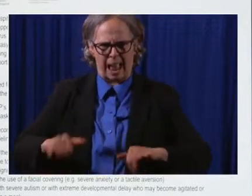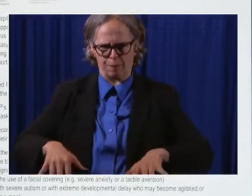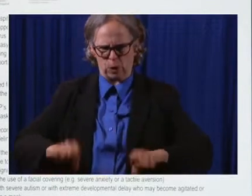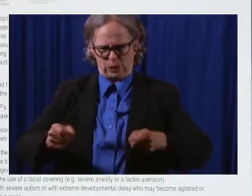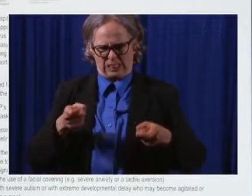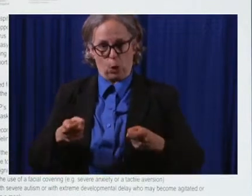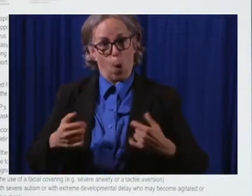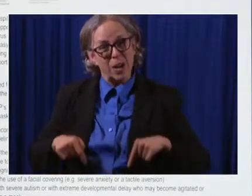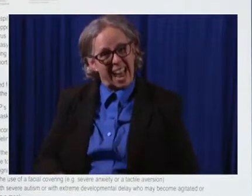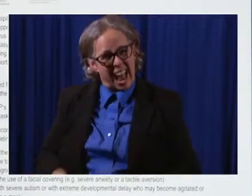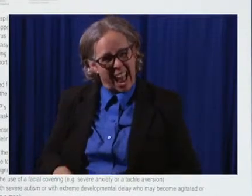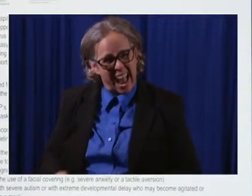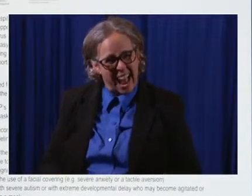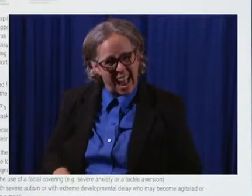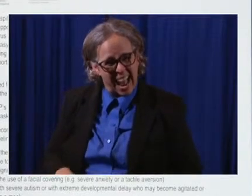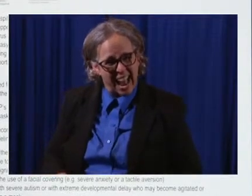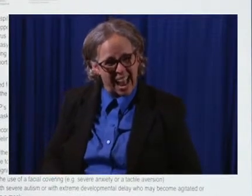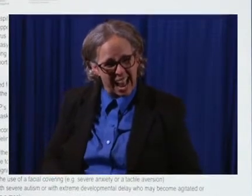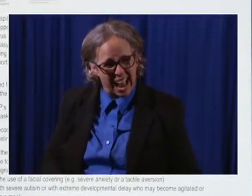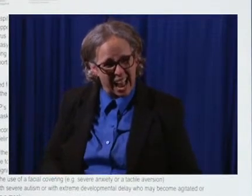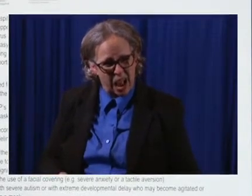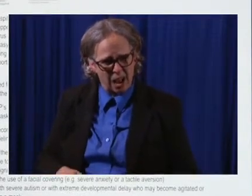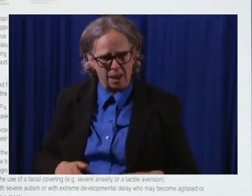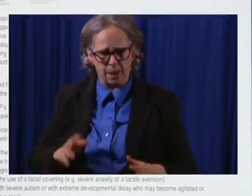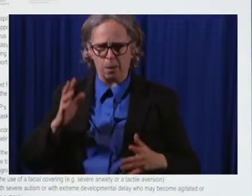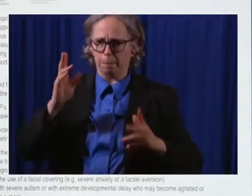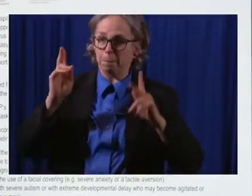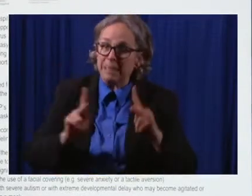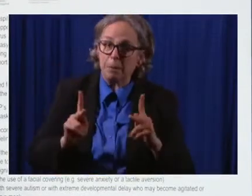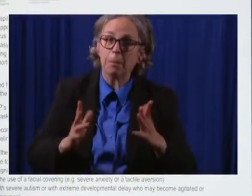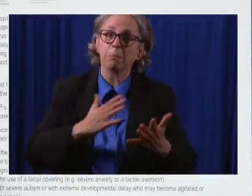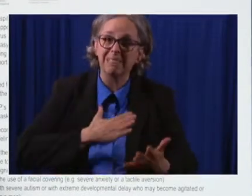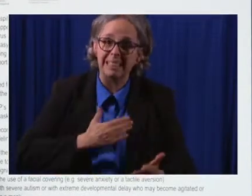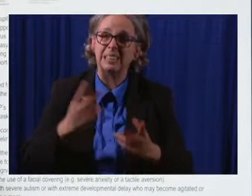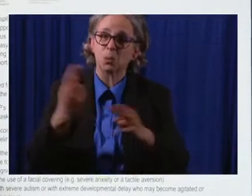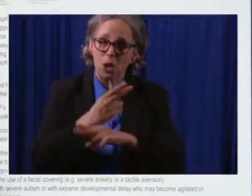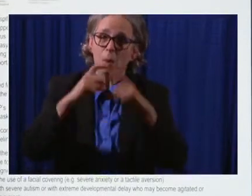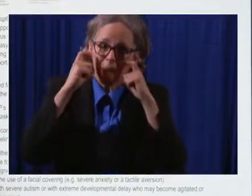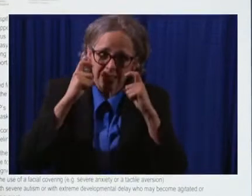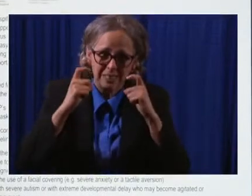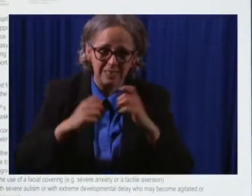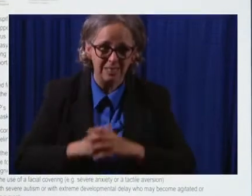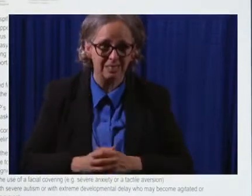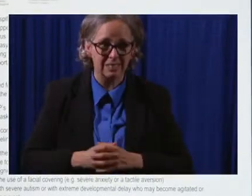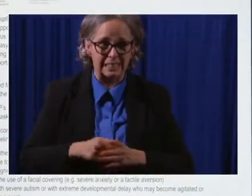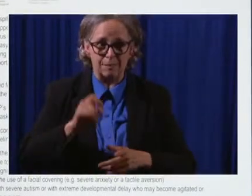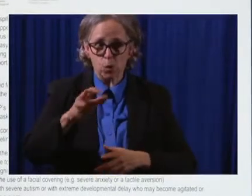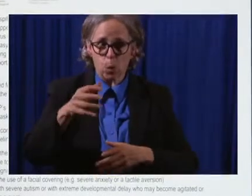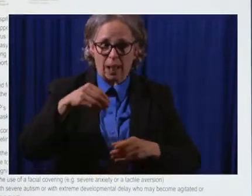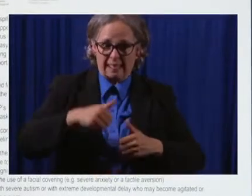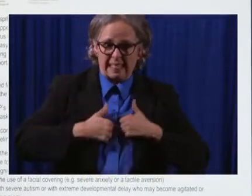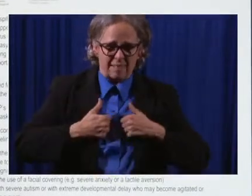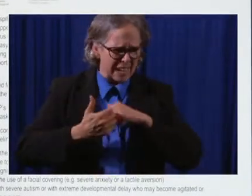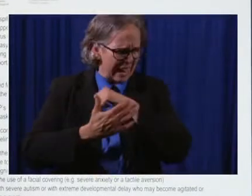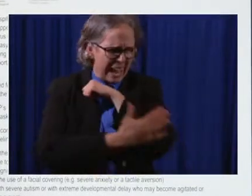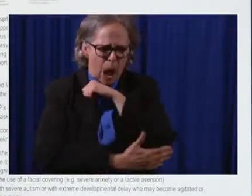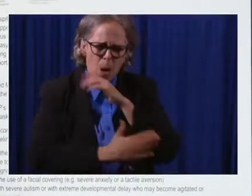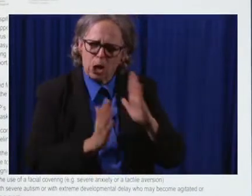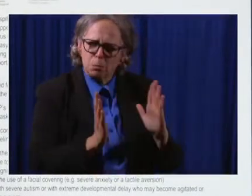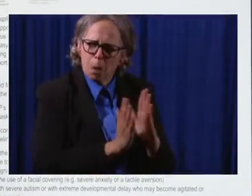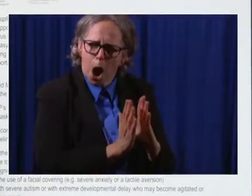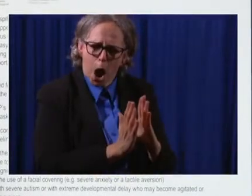have more people wearing masks. So my message today, if you're in a smaller county, what we've seen is in our urban